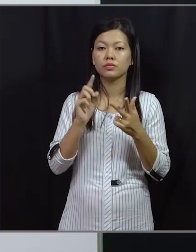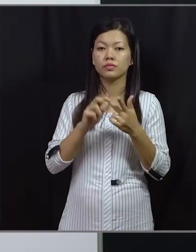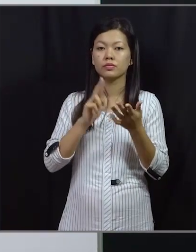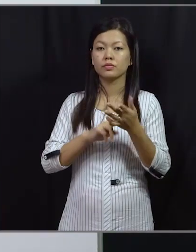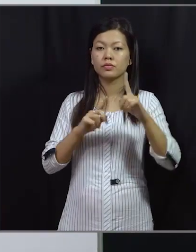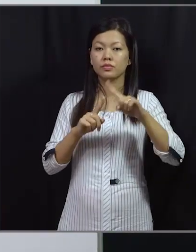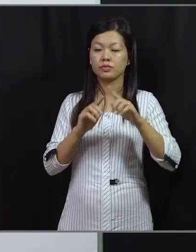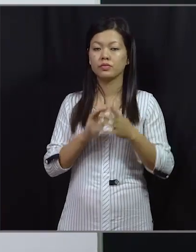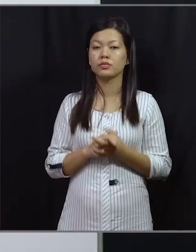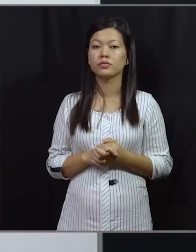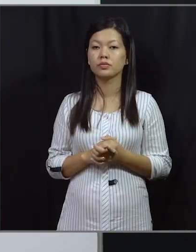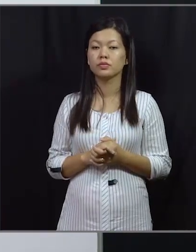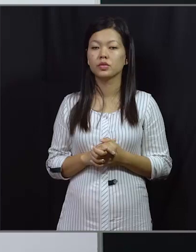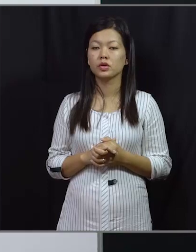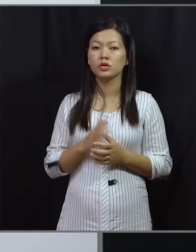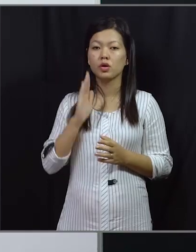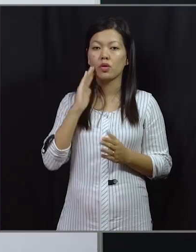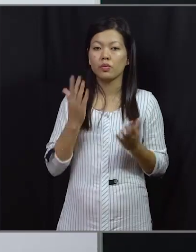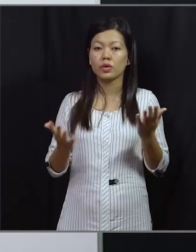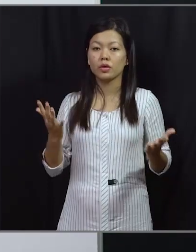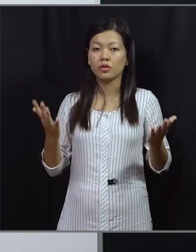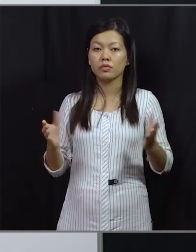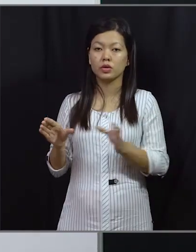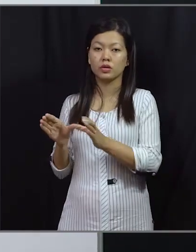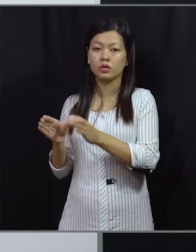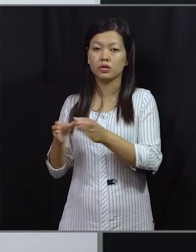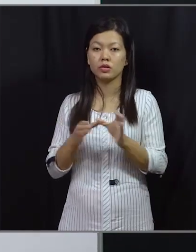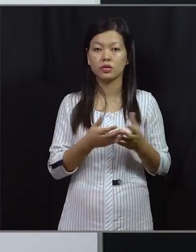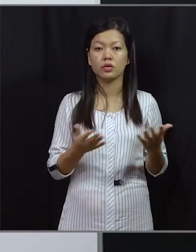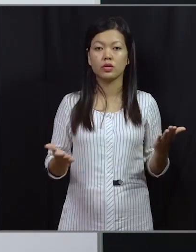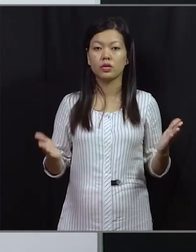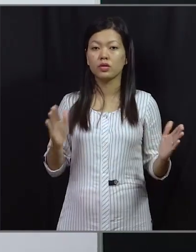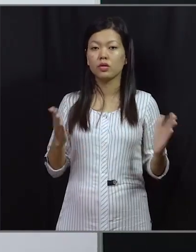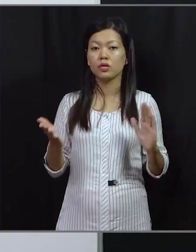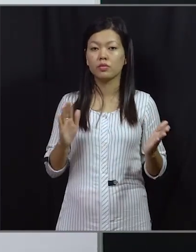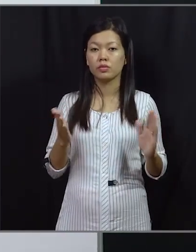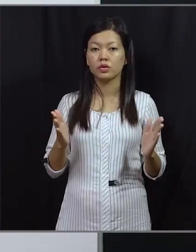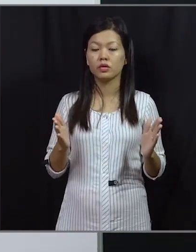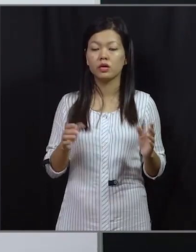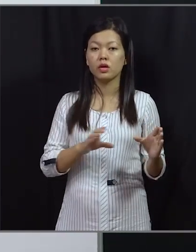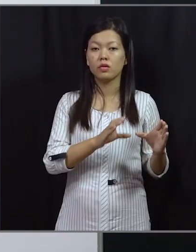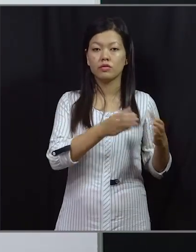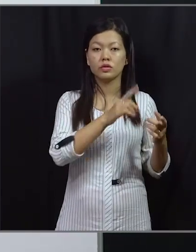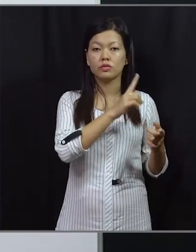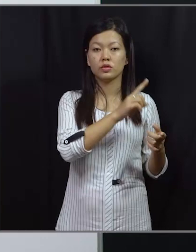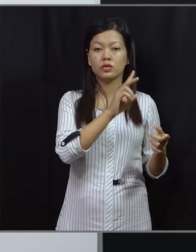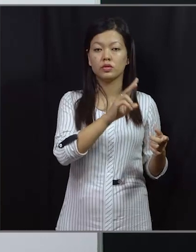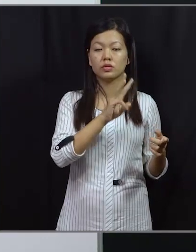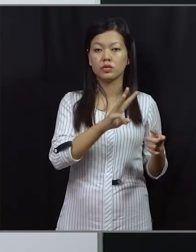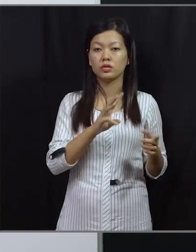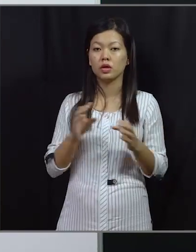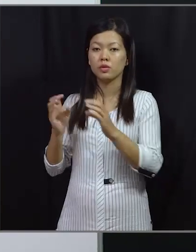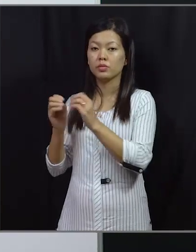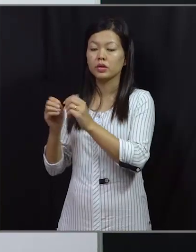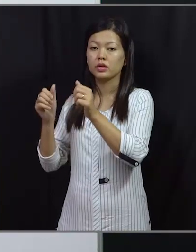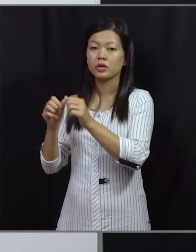When we compare two sets, okay, for example, A is 1, 2, 3 and B is